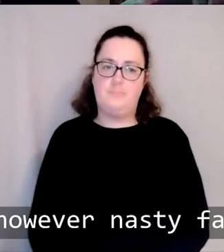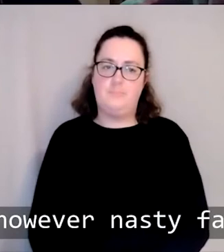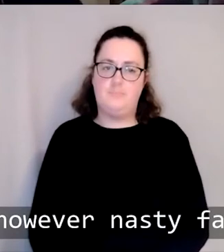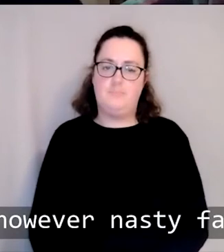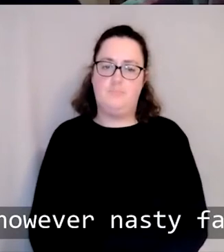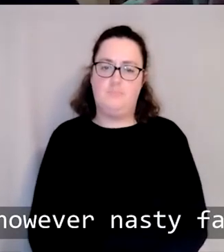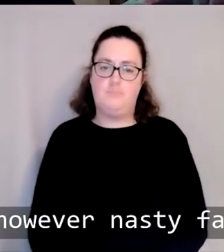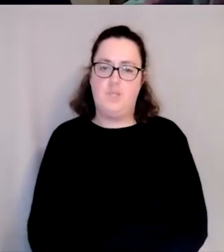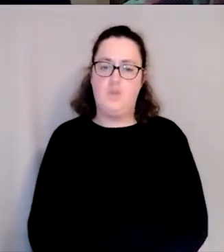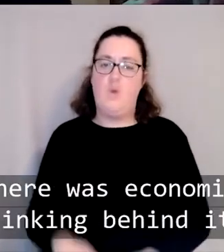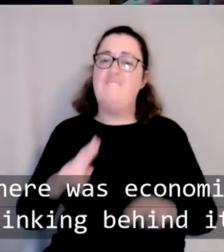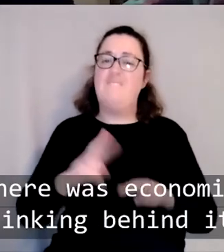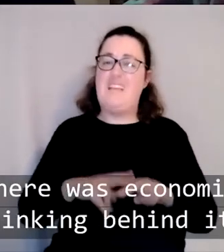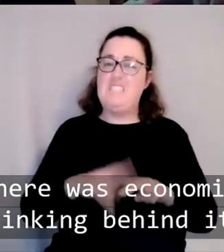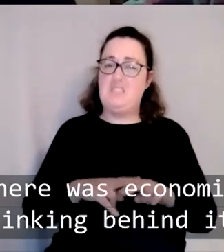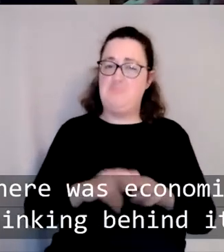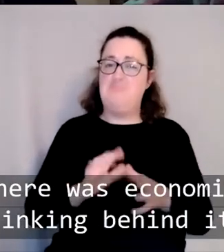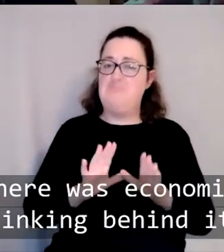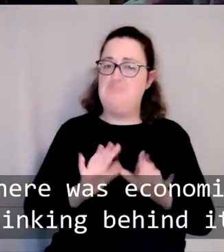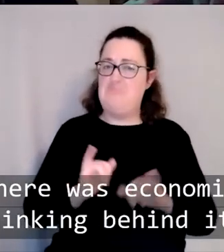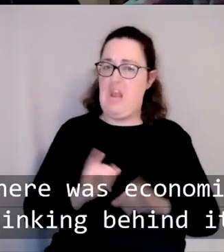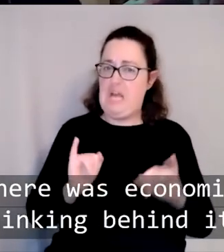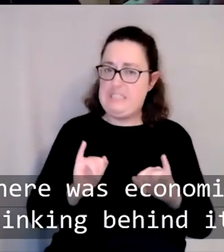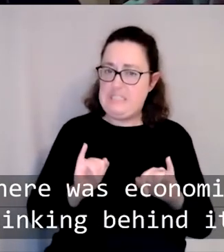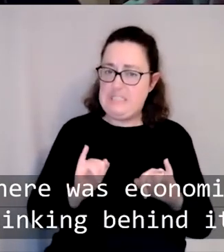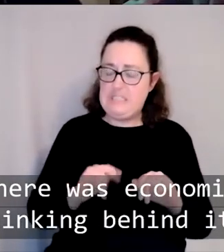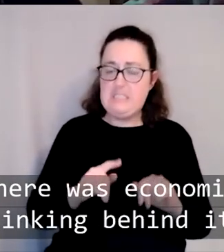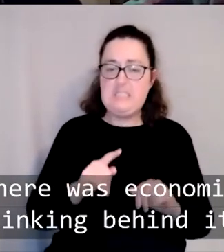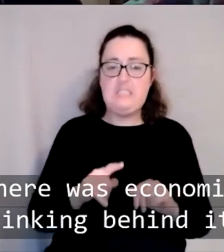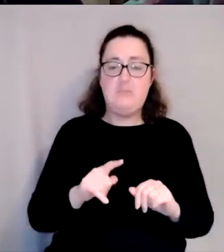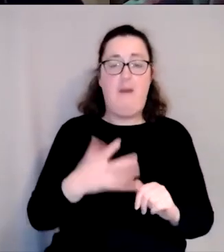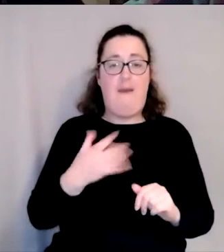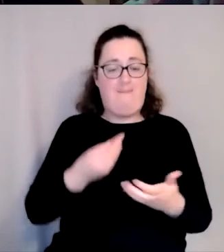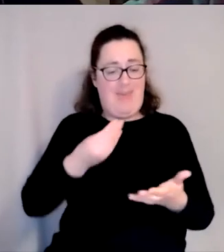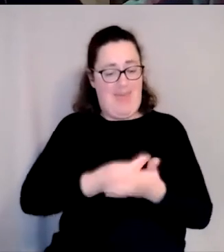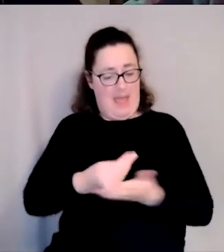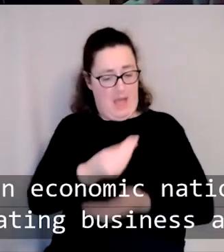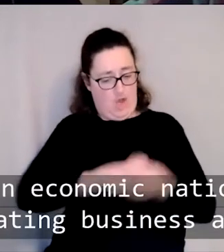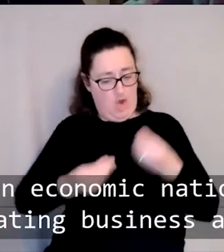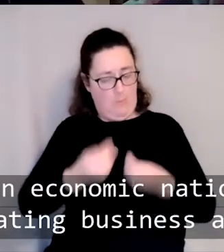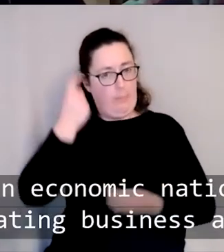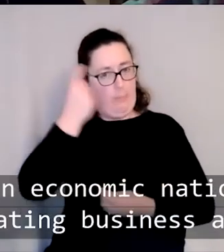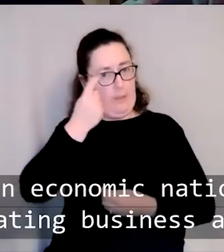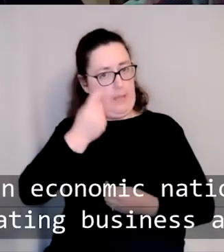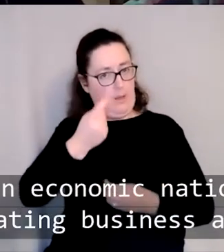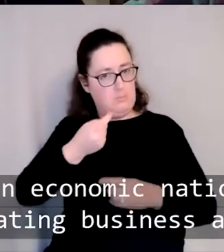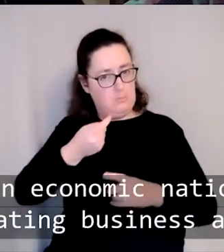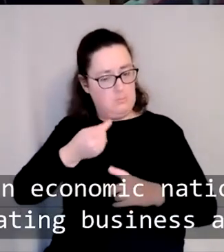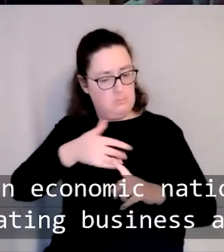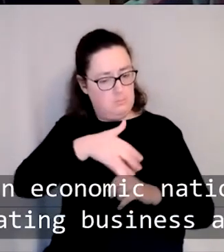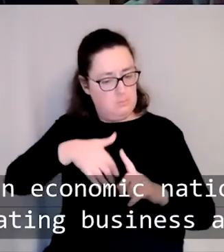nasty fascism was, there was a sort of economic thinking behind it. It was a kind of